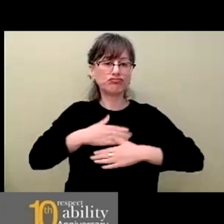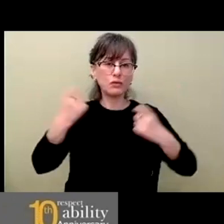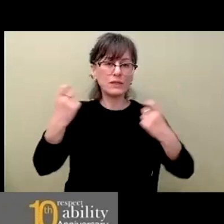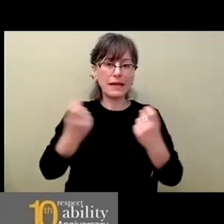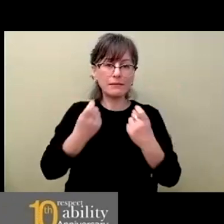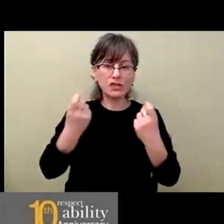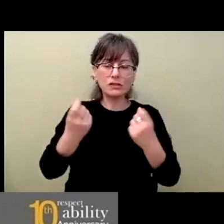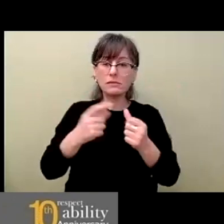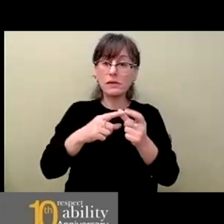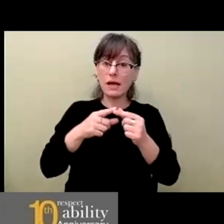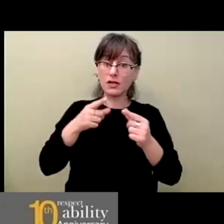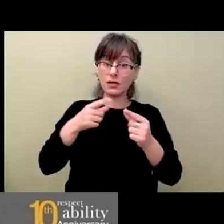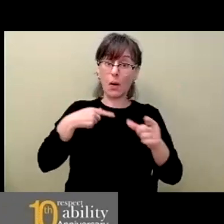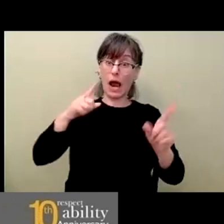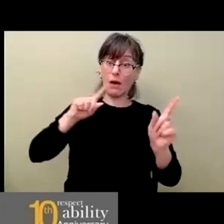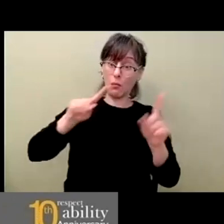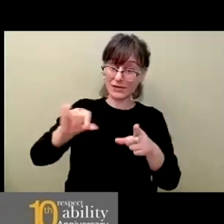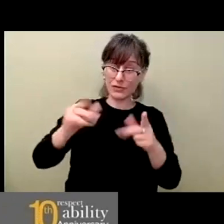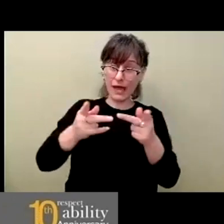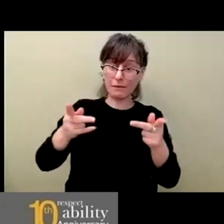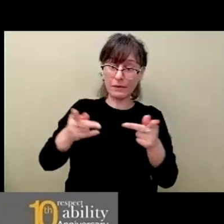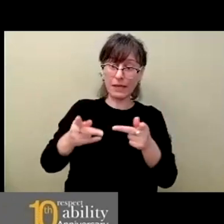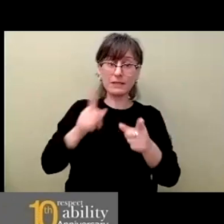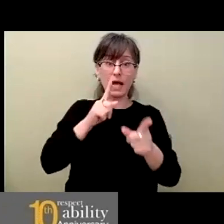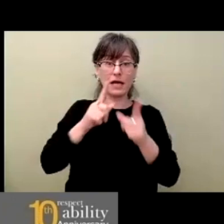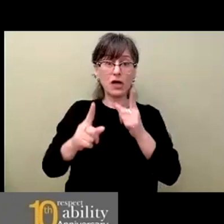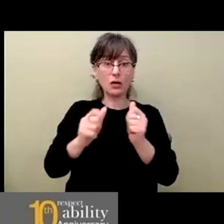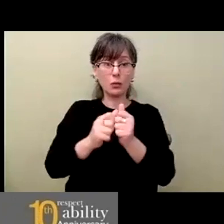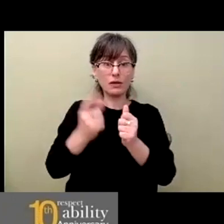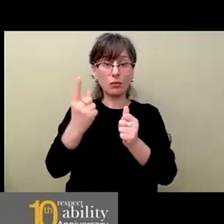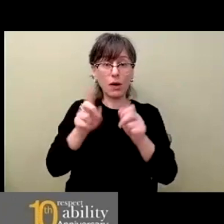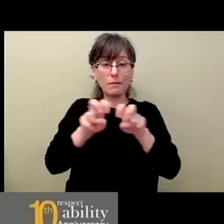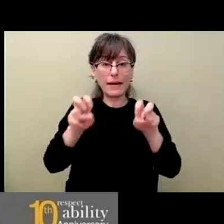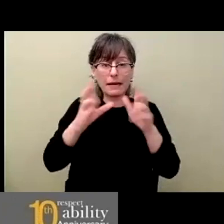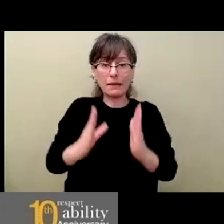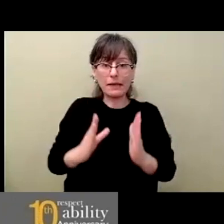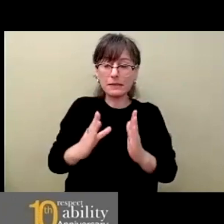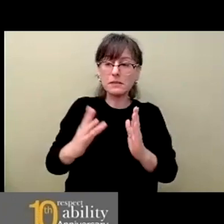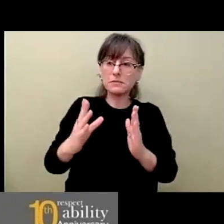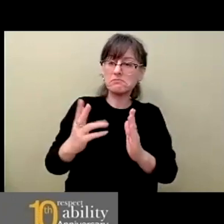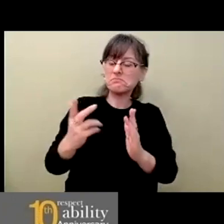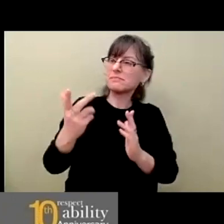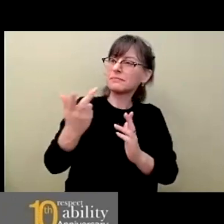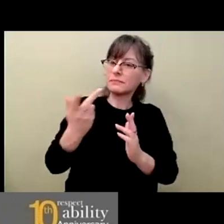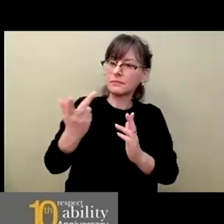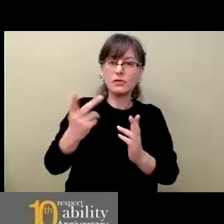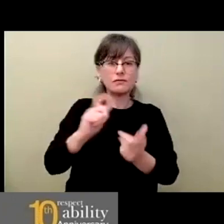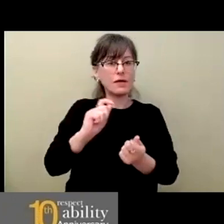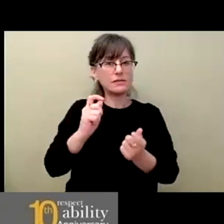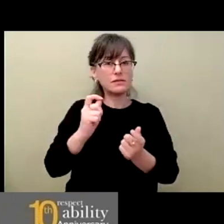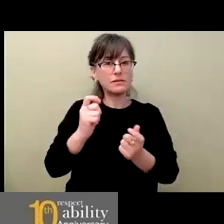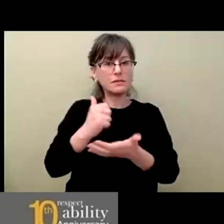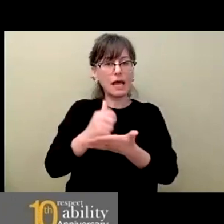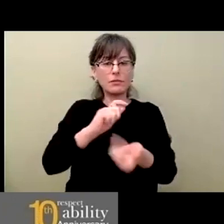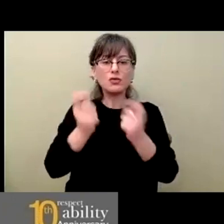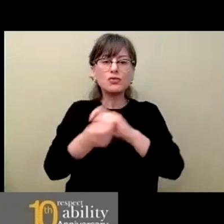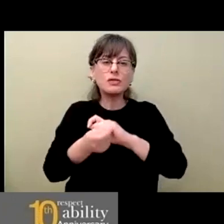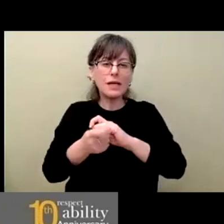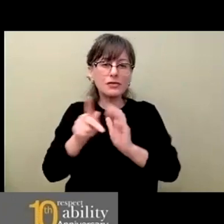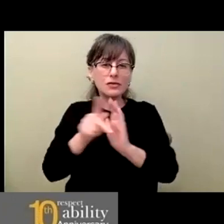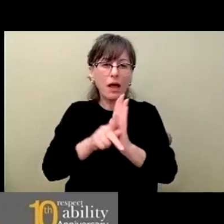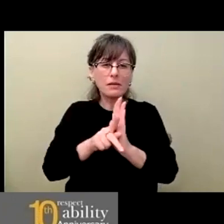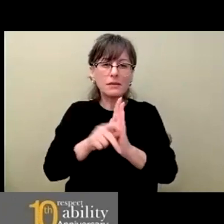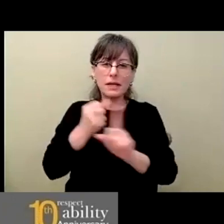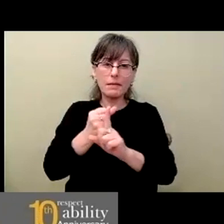I showed up to that place and talked to that specific panelist, we helped change a policy that impacted hundreds of thousands